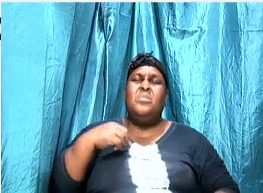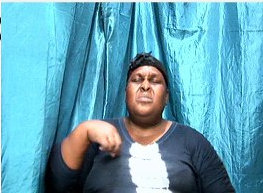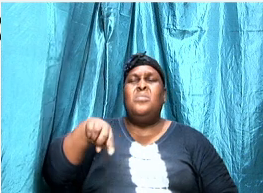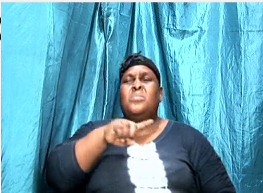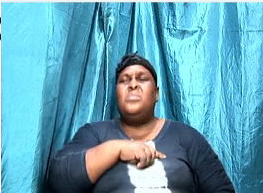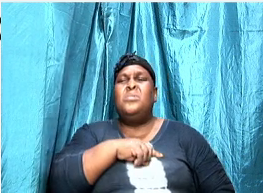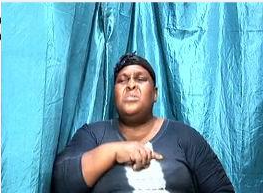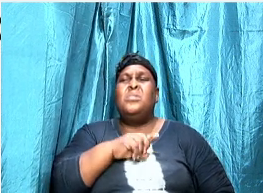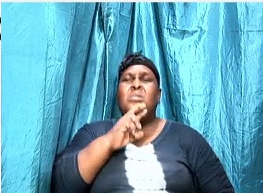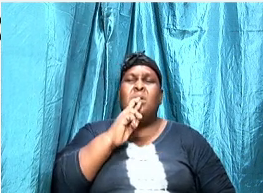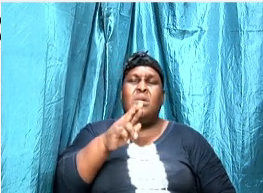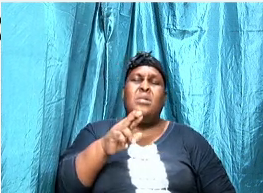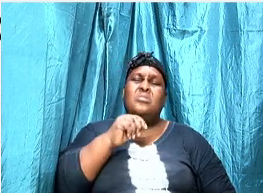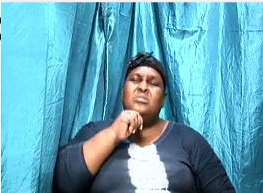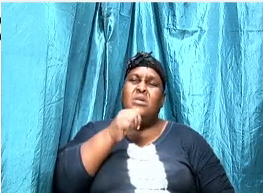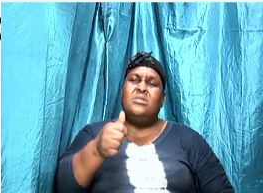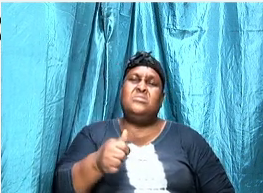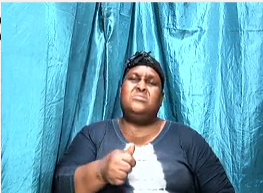you know, the Bible says that